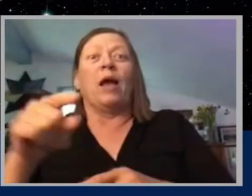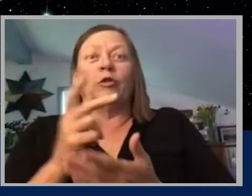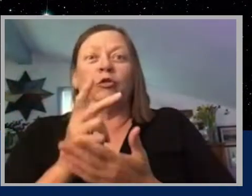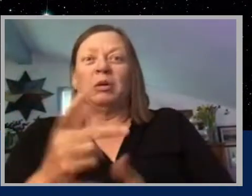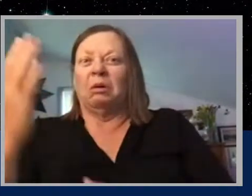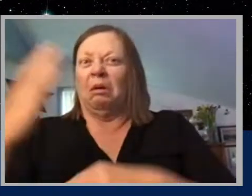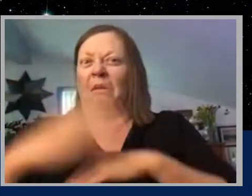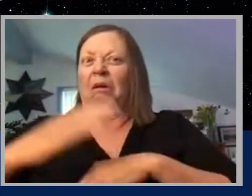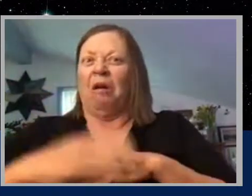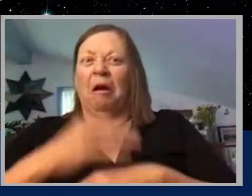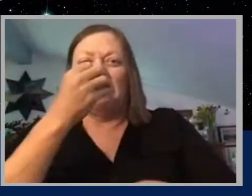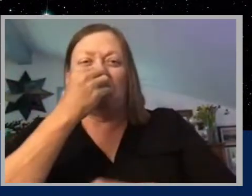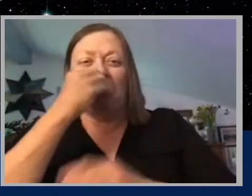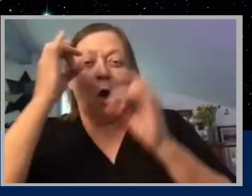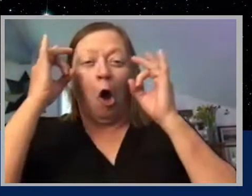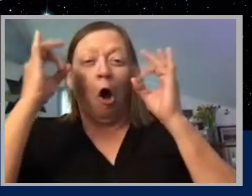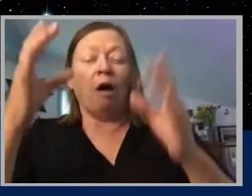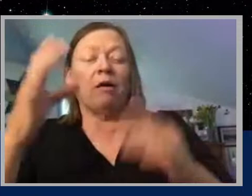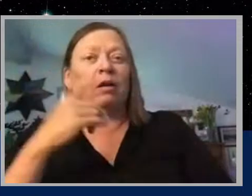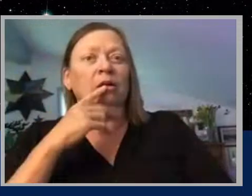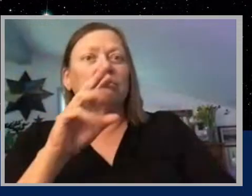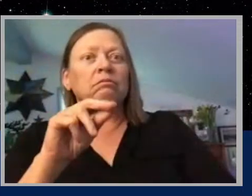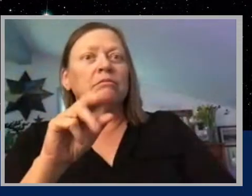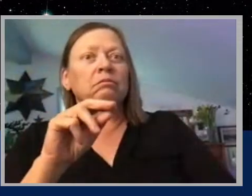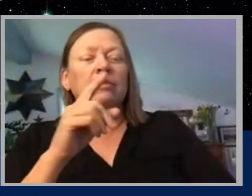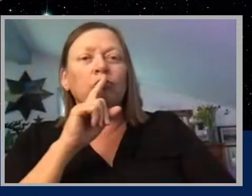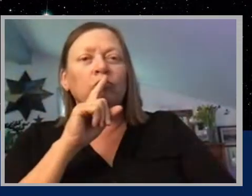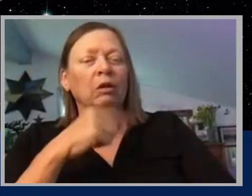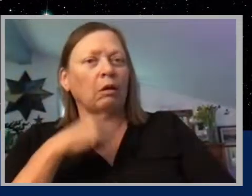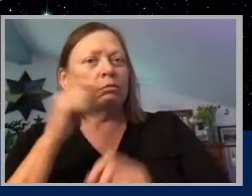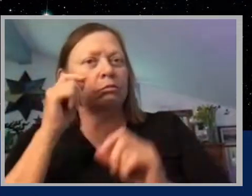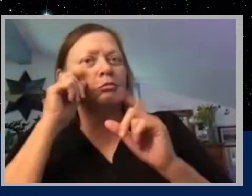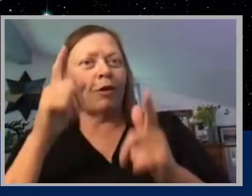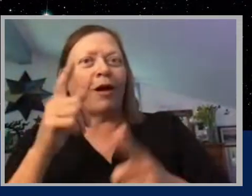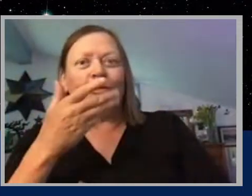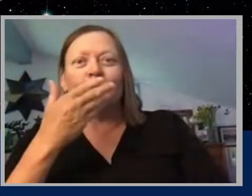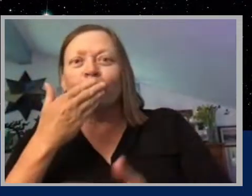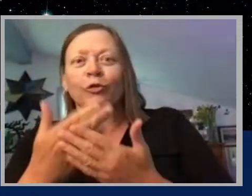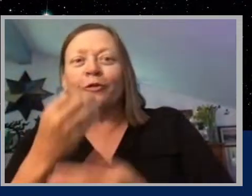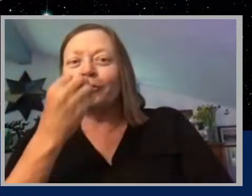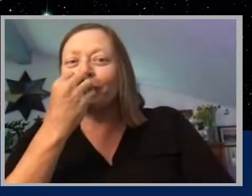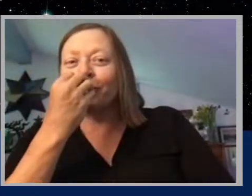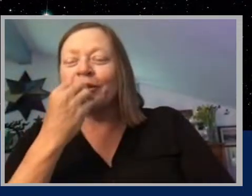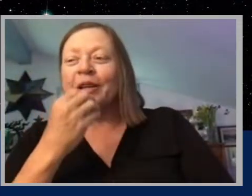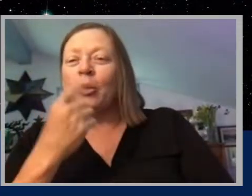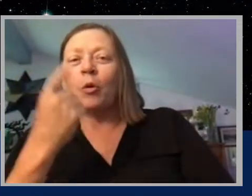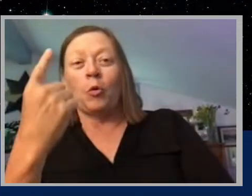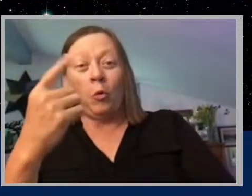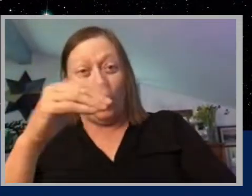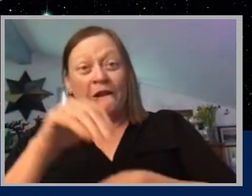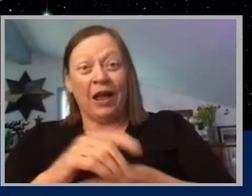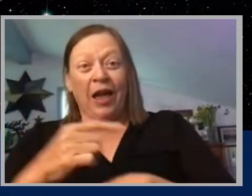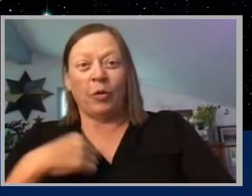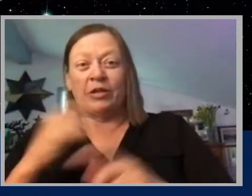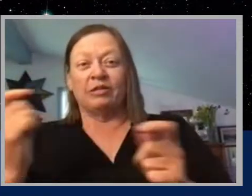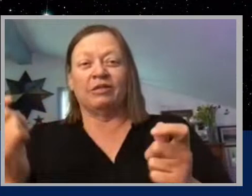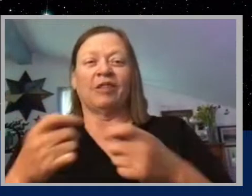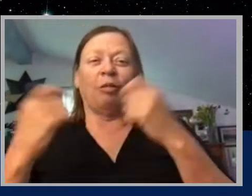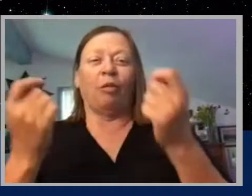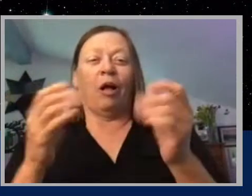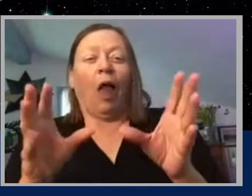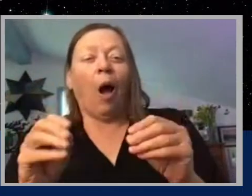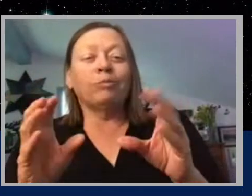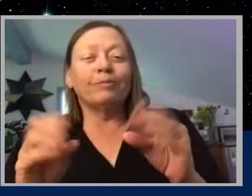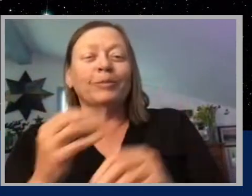bad. And I was actually surprised. It was pretty good. And we had, I think one night we celebrated and had lobster and steak. And so